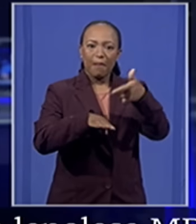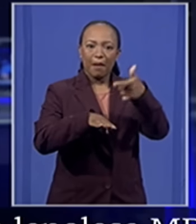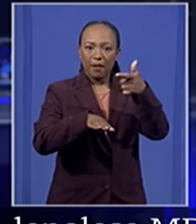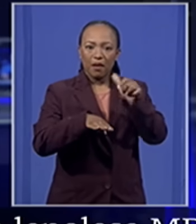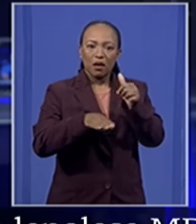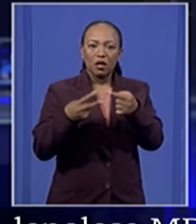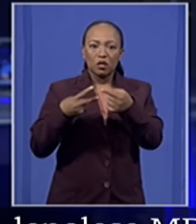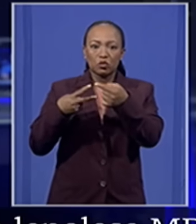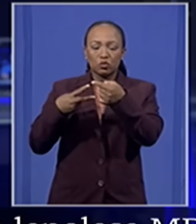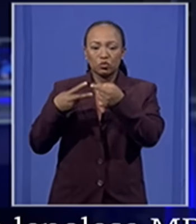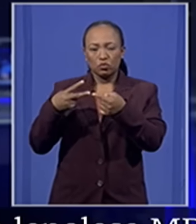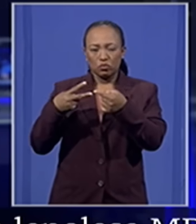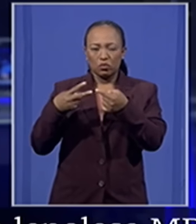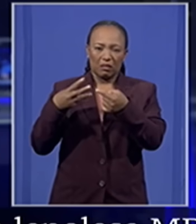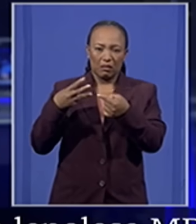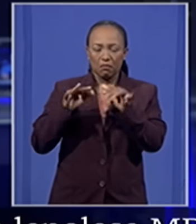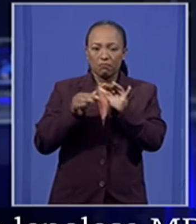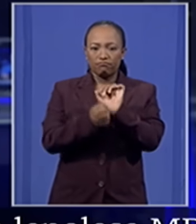polao ena.